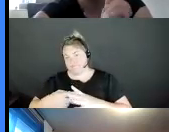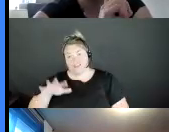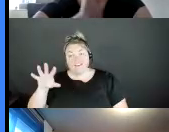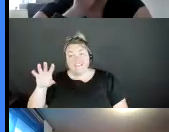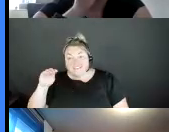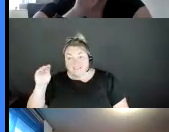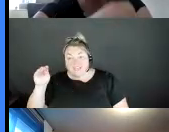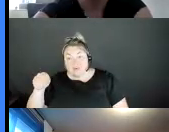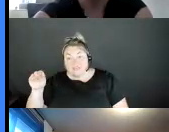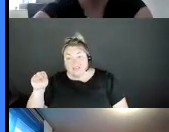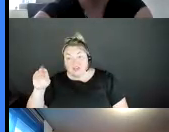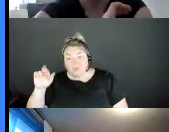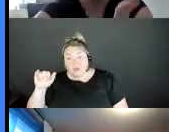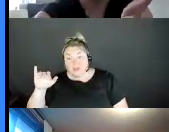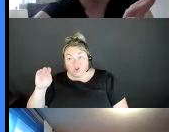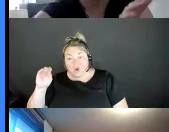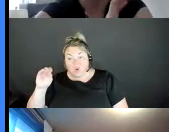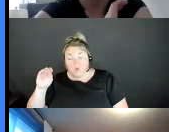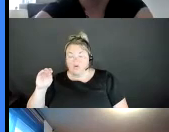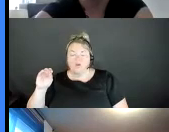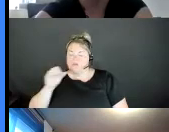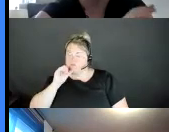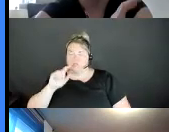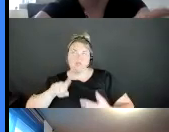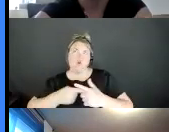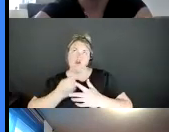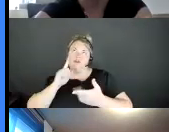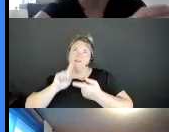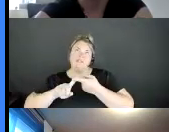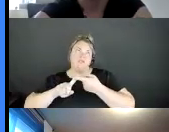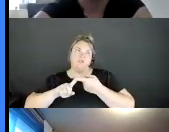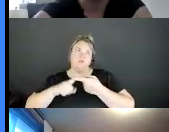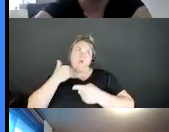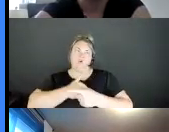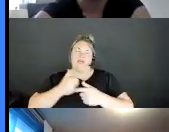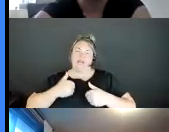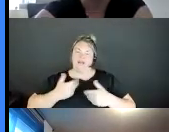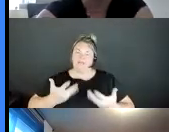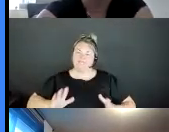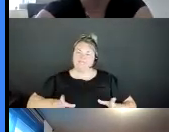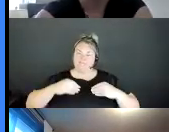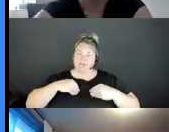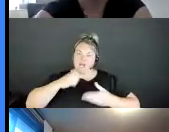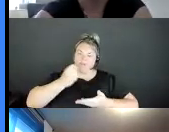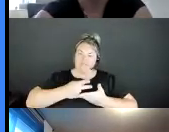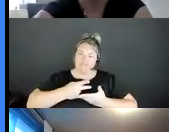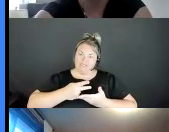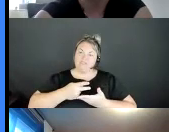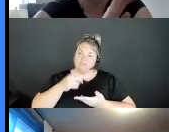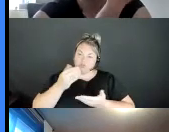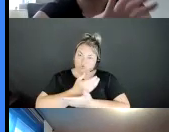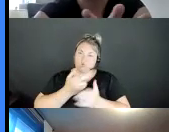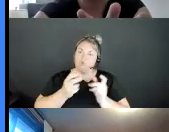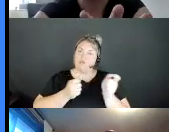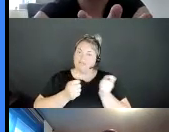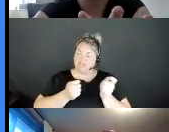50% ratio will be in effect until we have adopted these new regulations and the agency